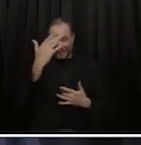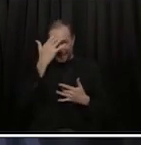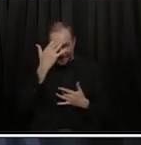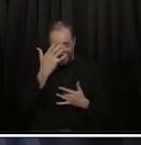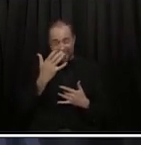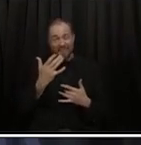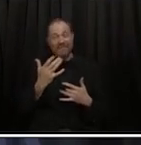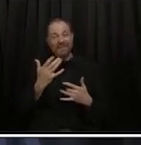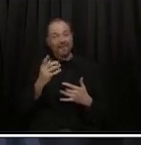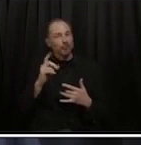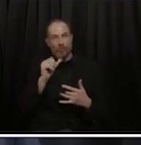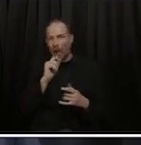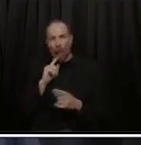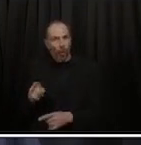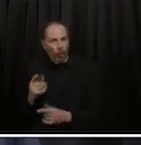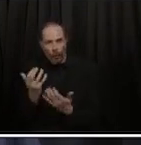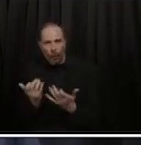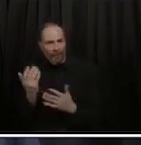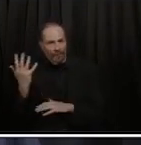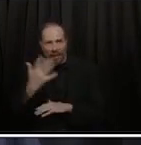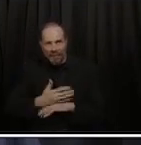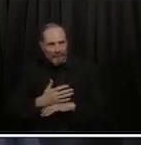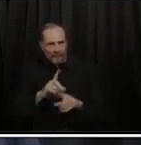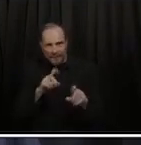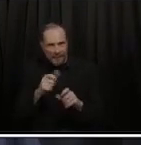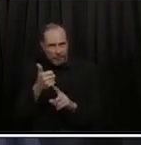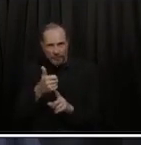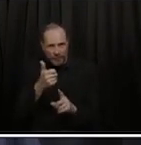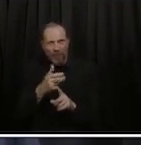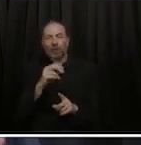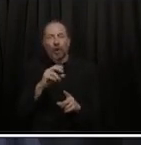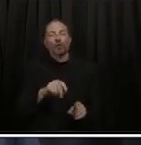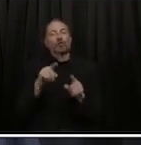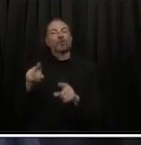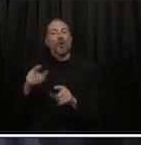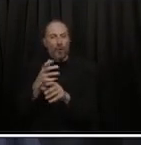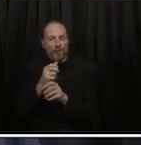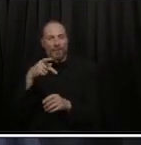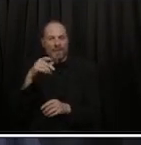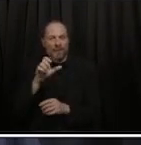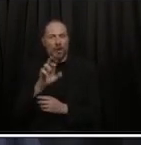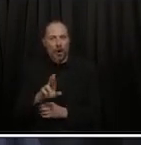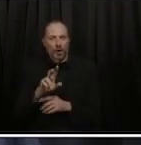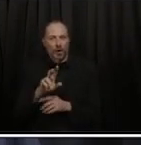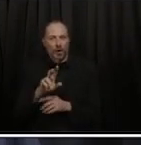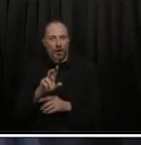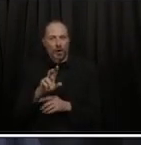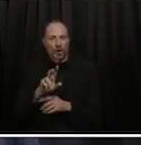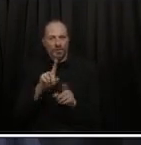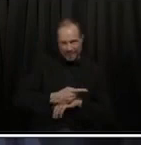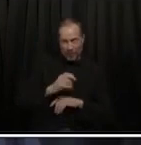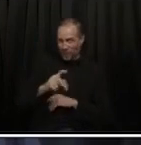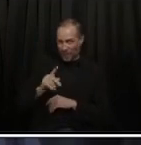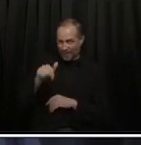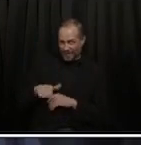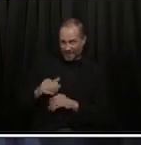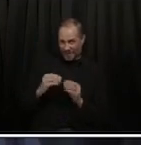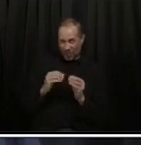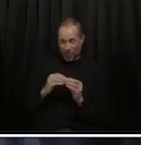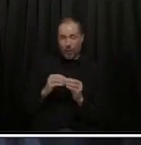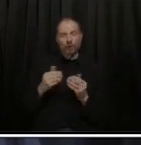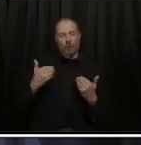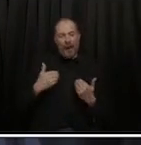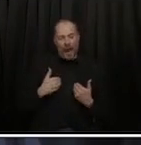not order this and wait 5 days and test yourself. You go down and you get tested at a free testing site that day. This is more to have on hand